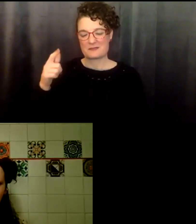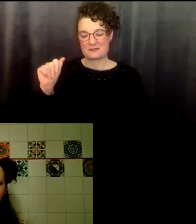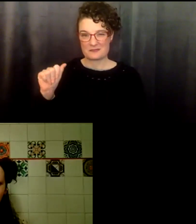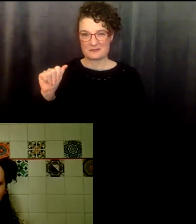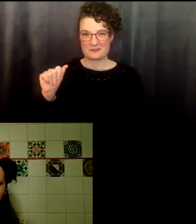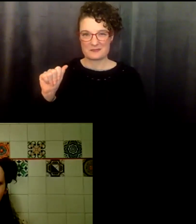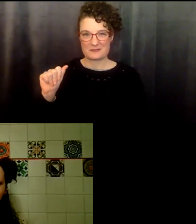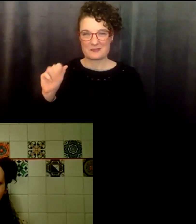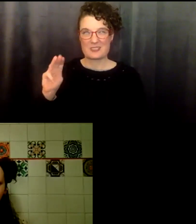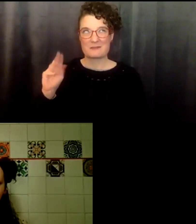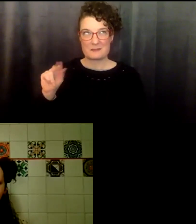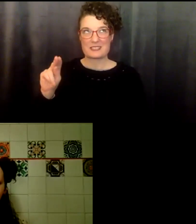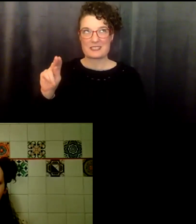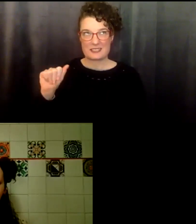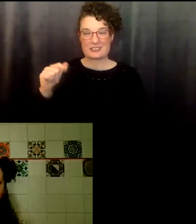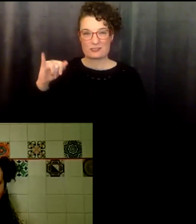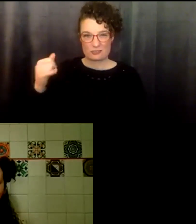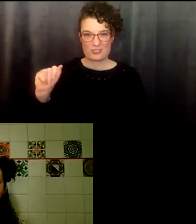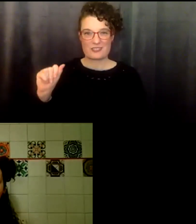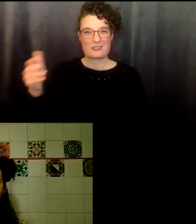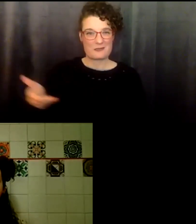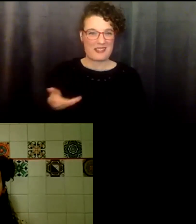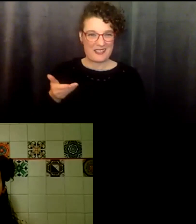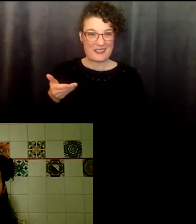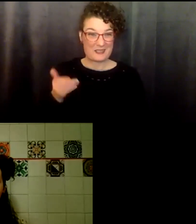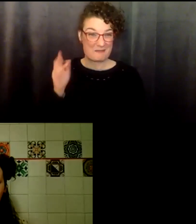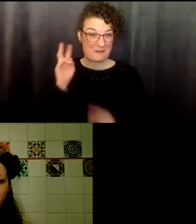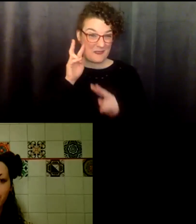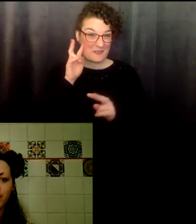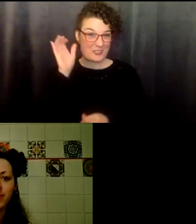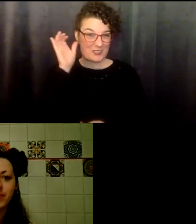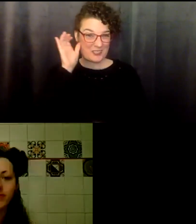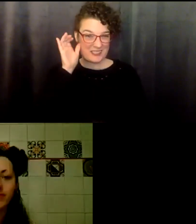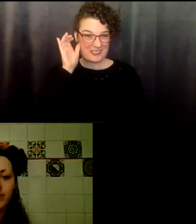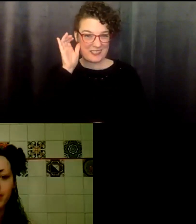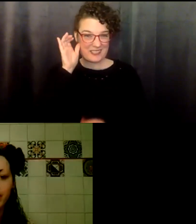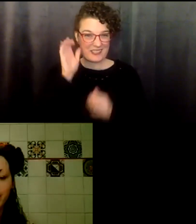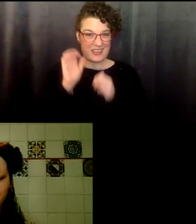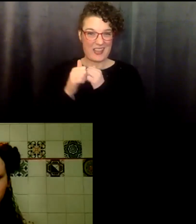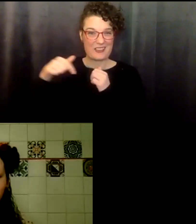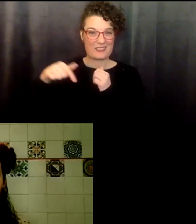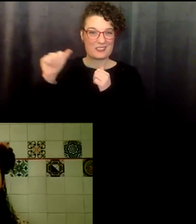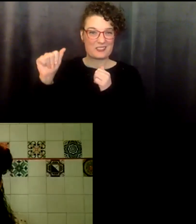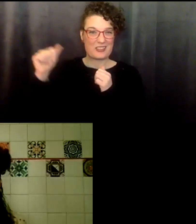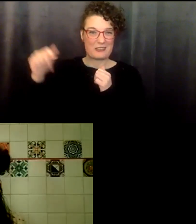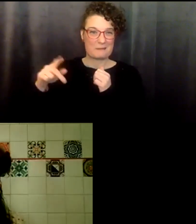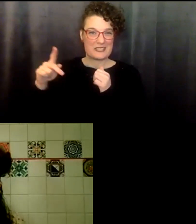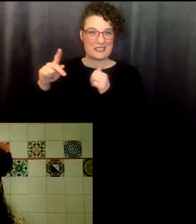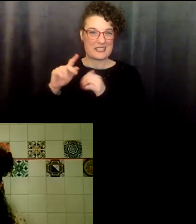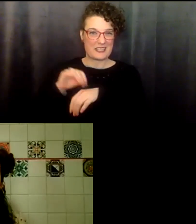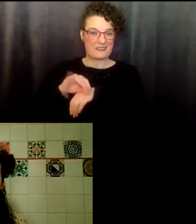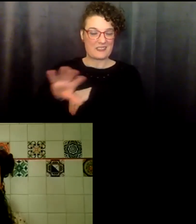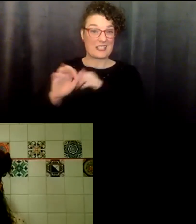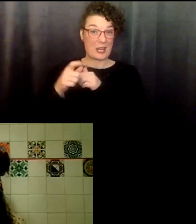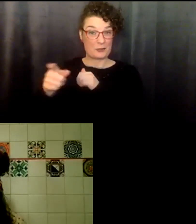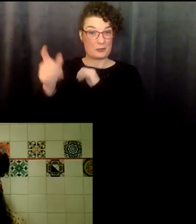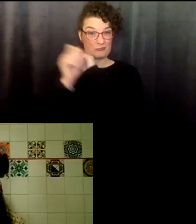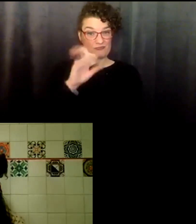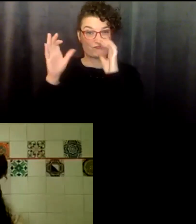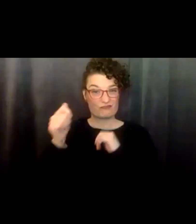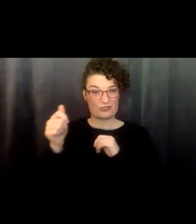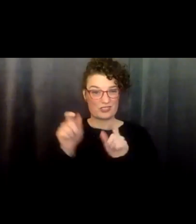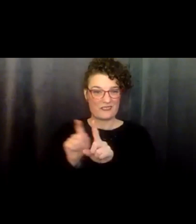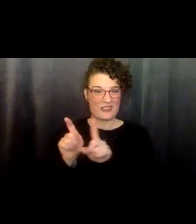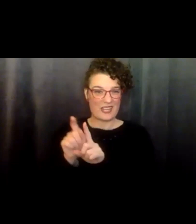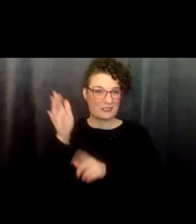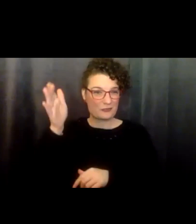Menaja, welcome. I look forward to hearing how the QAP has affected how you think of yourself as a future